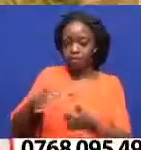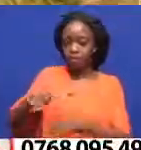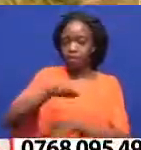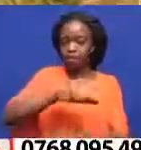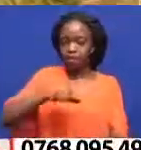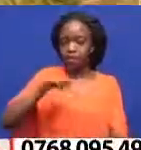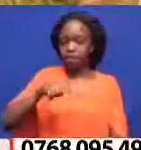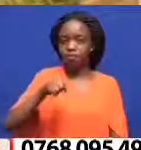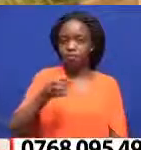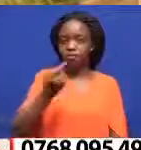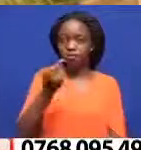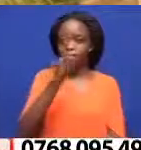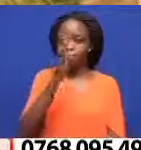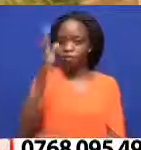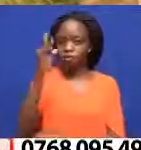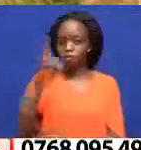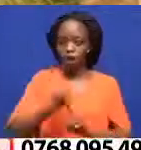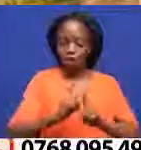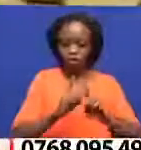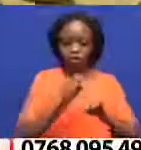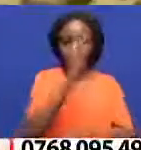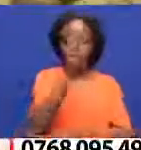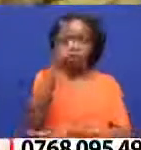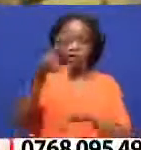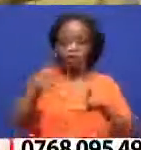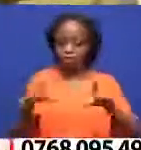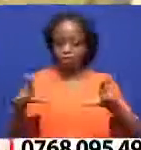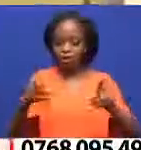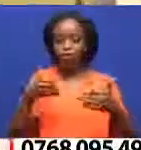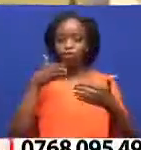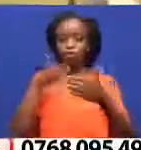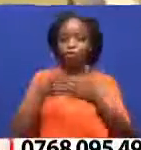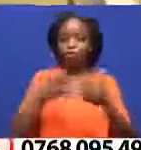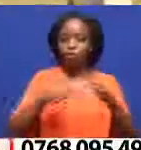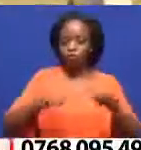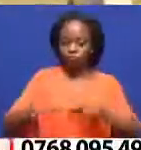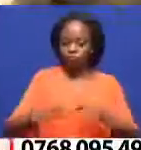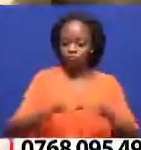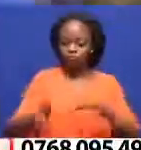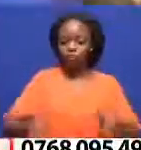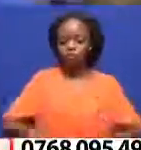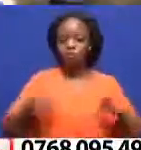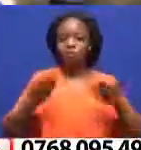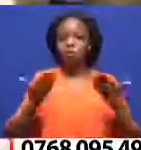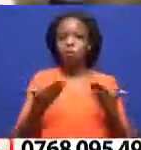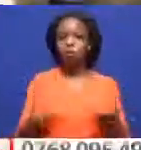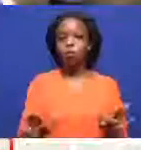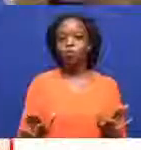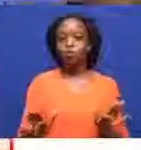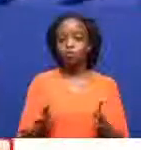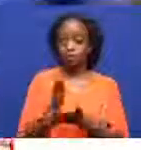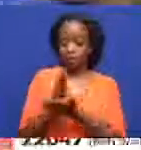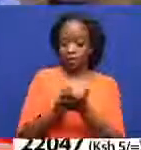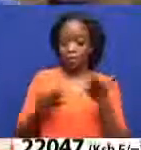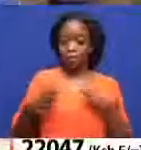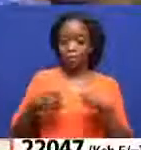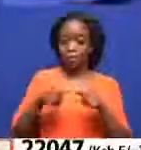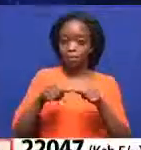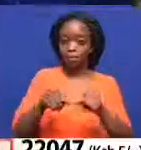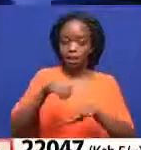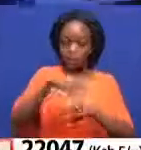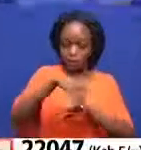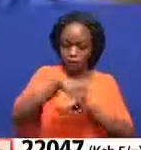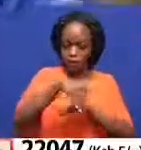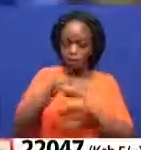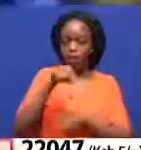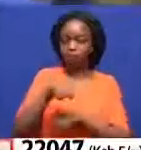escarpments and allocate them forest land to avoid losing life due to landslides. Kuna watu wanaishi kwa escarpment,